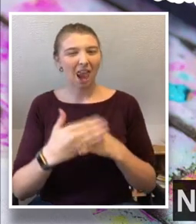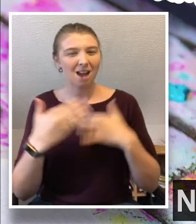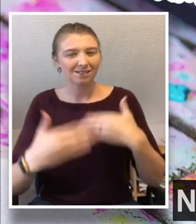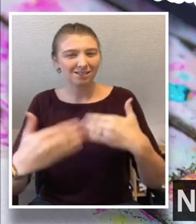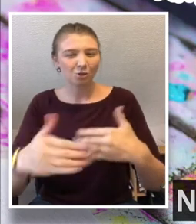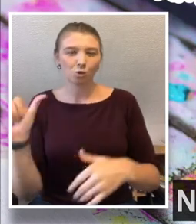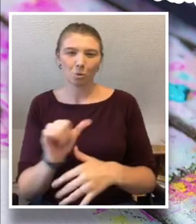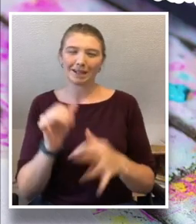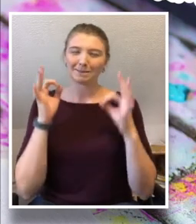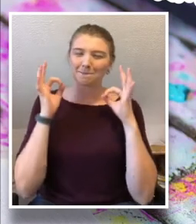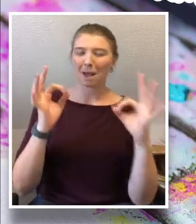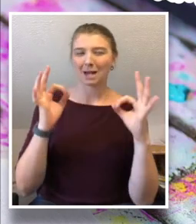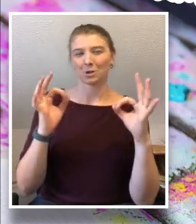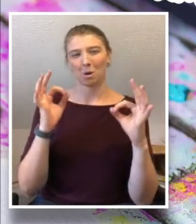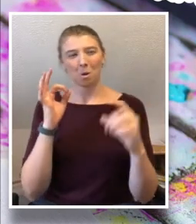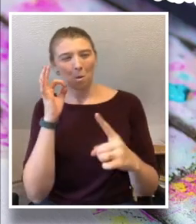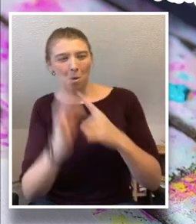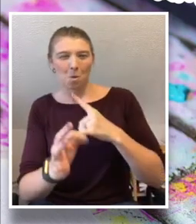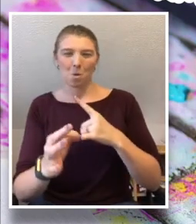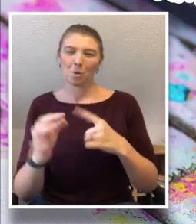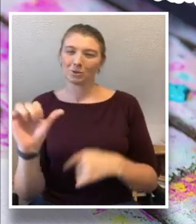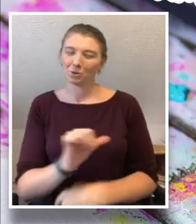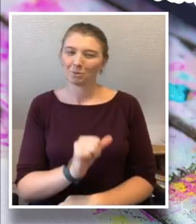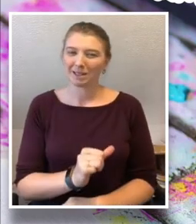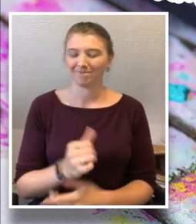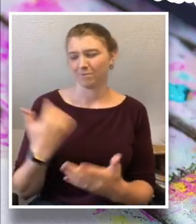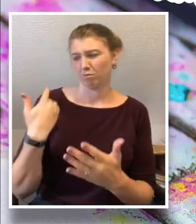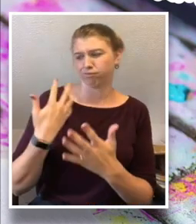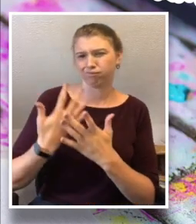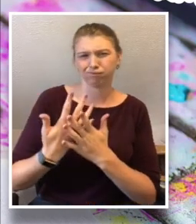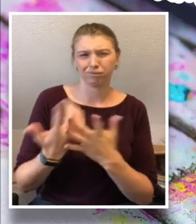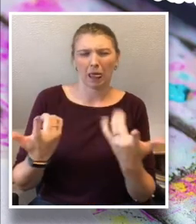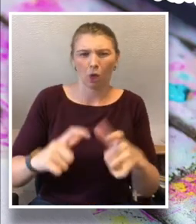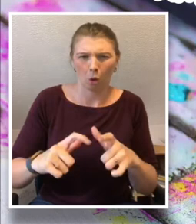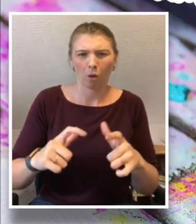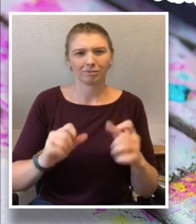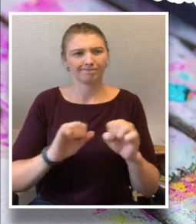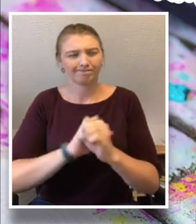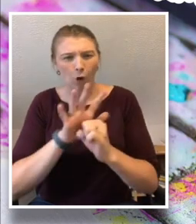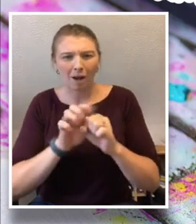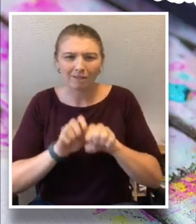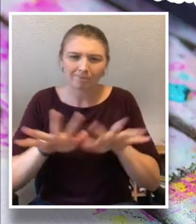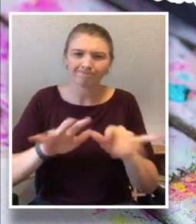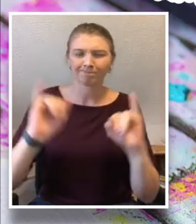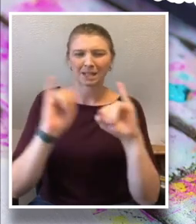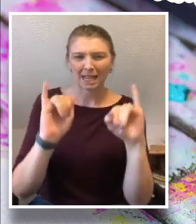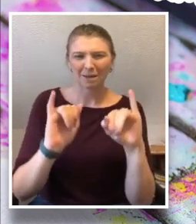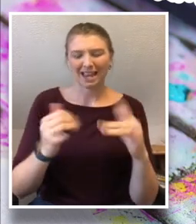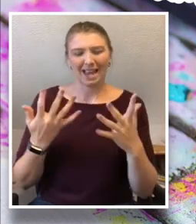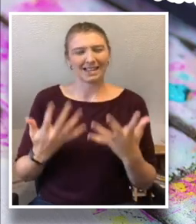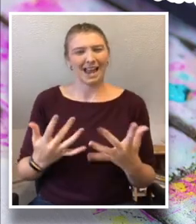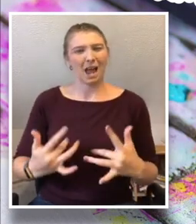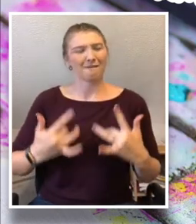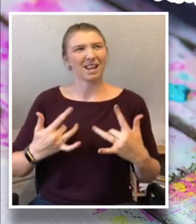grand finale. And given that we're just emerging out of the pandemic and we're at that stage in history where the